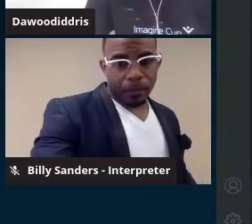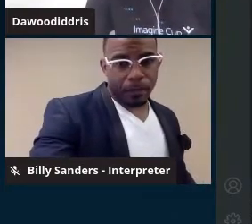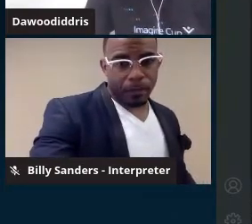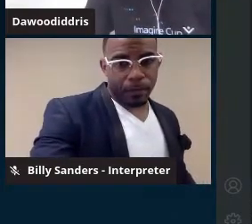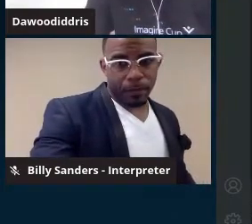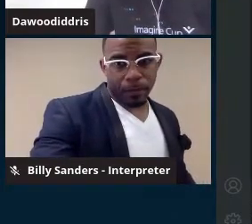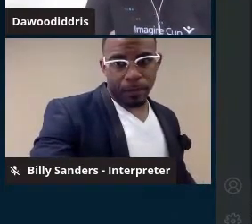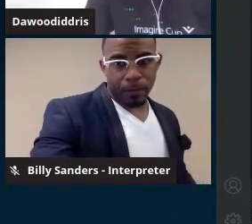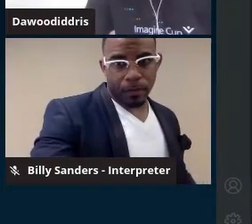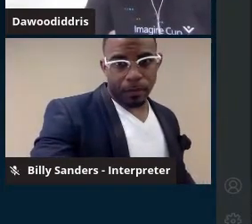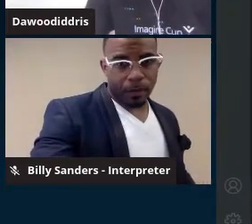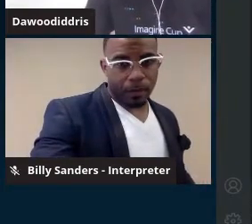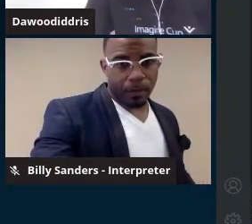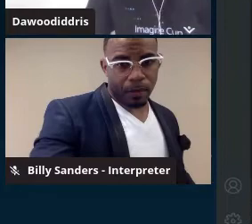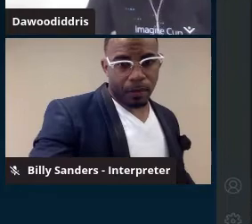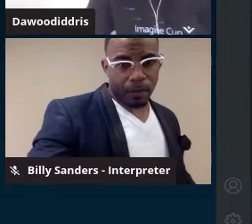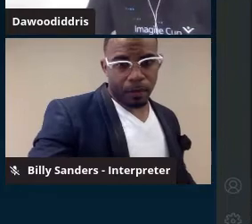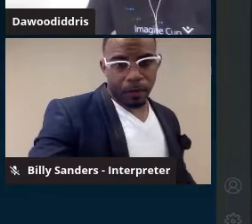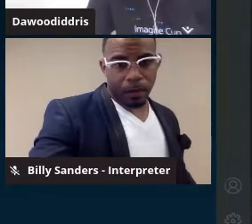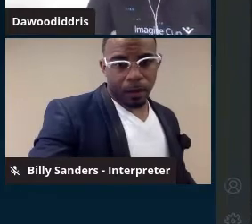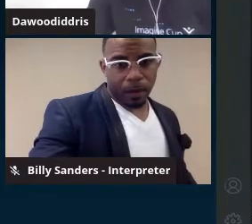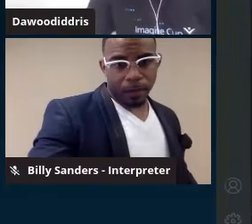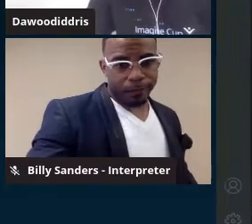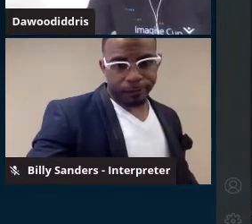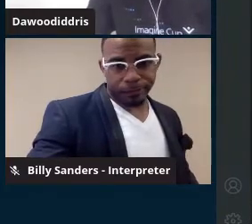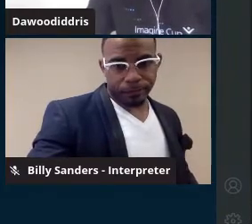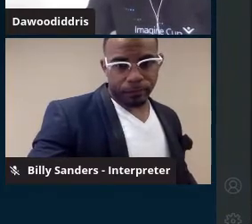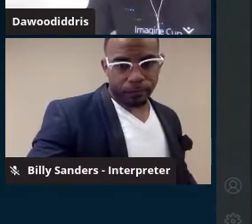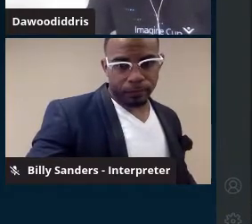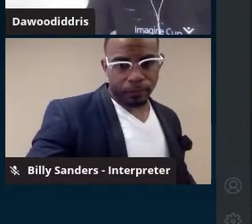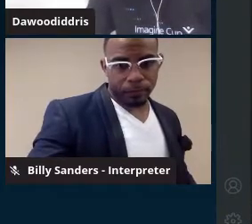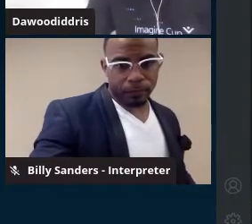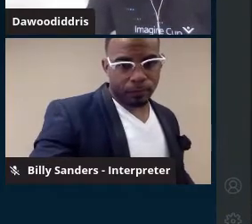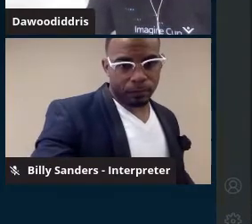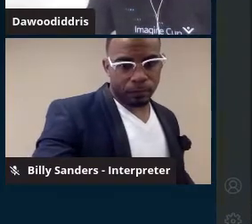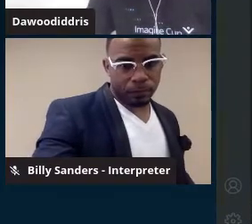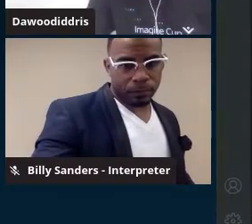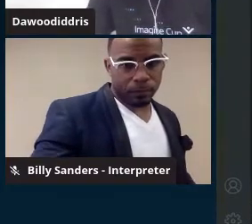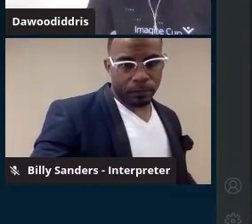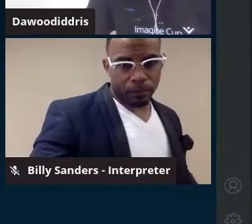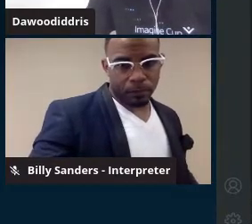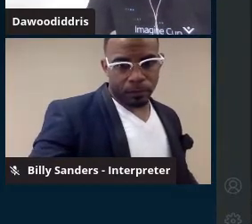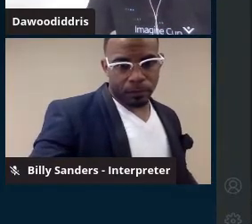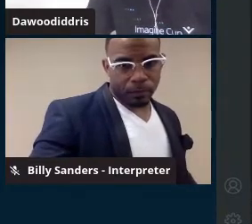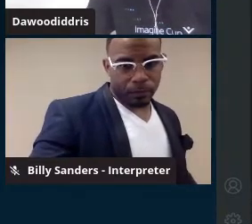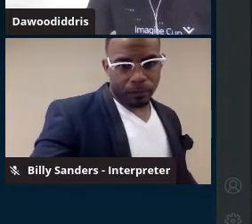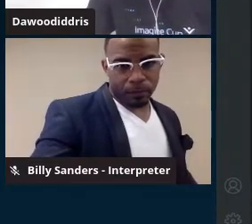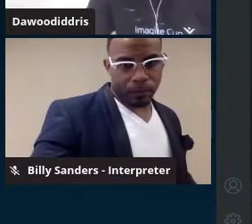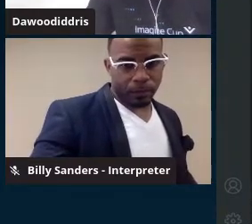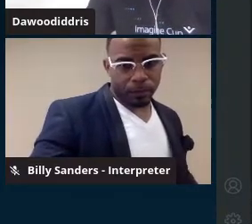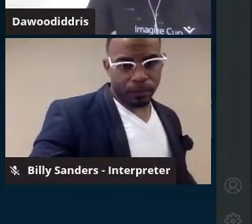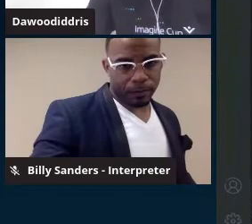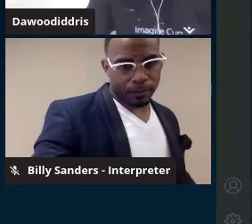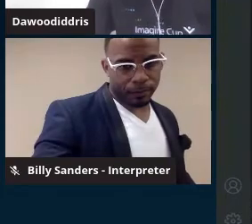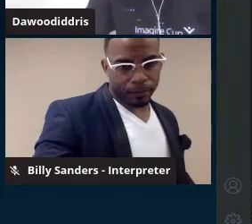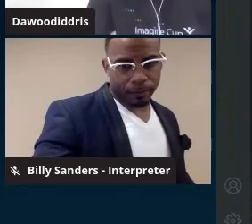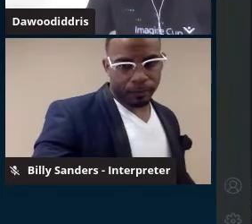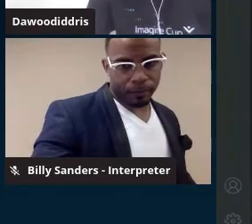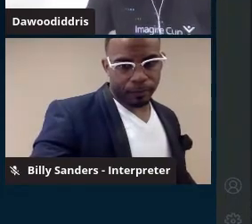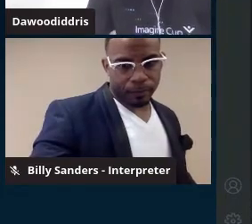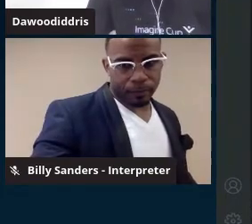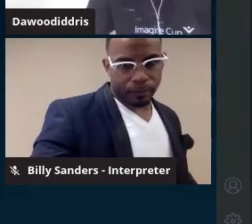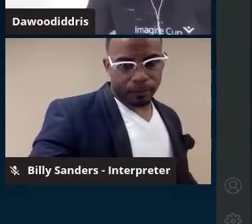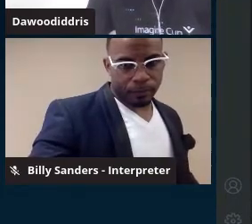use unified topology to be true. Okay, so at this point, we can screw up. This is all that we've done. Let me pull this guy down a bit.